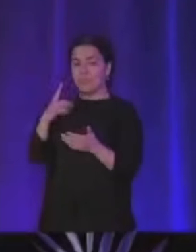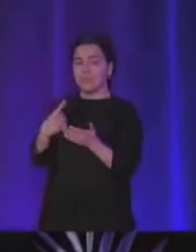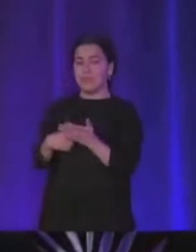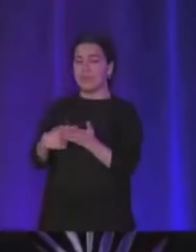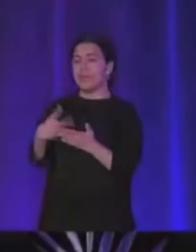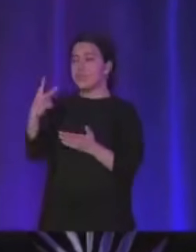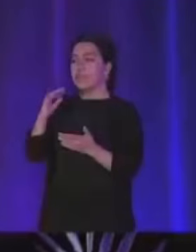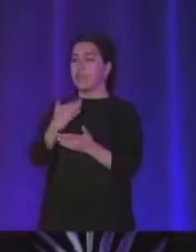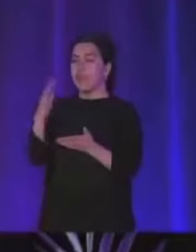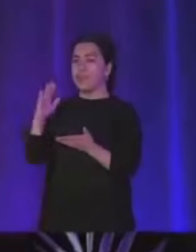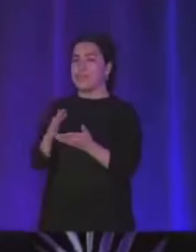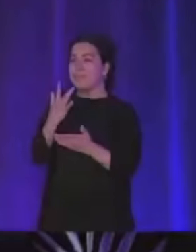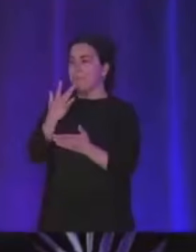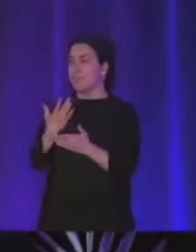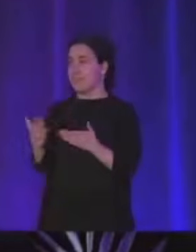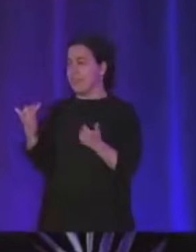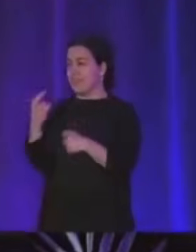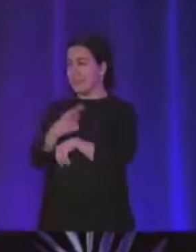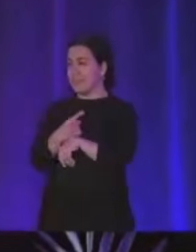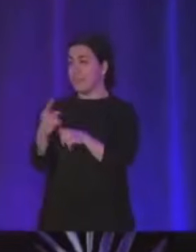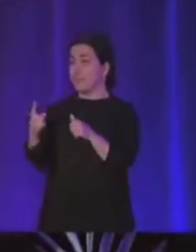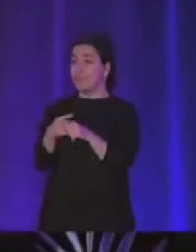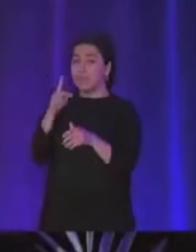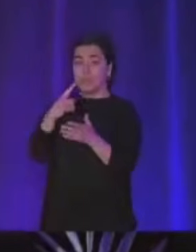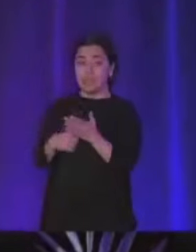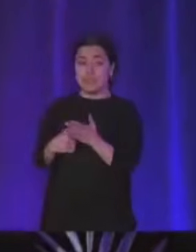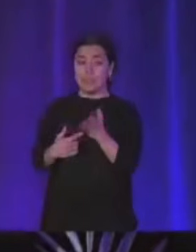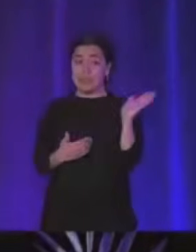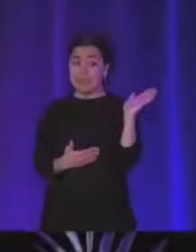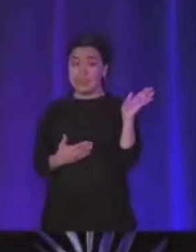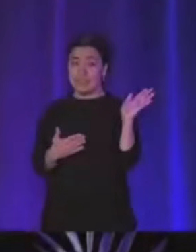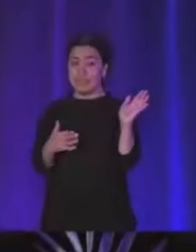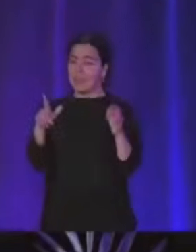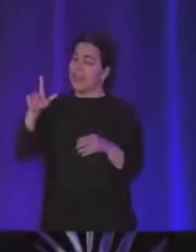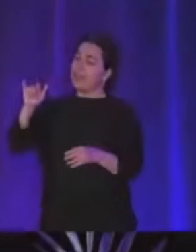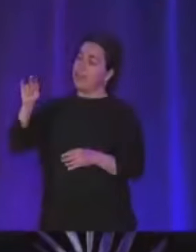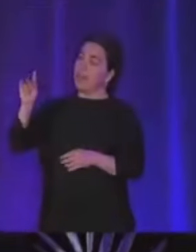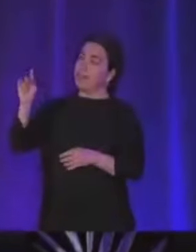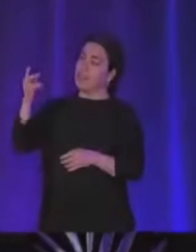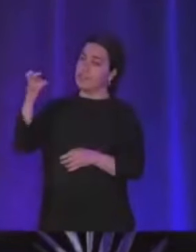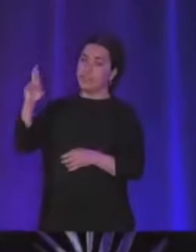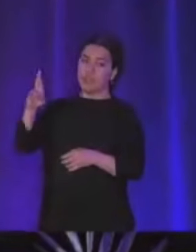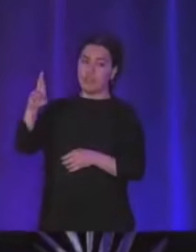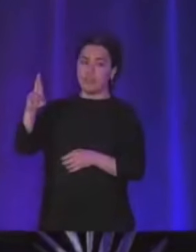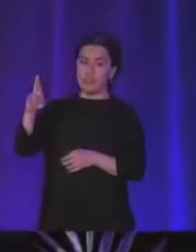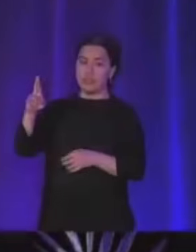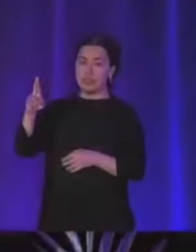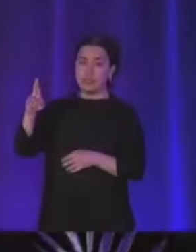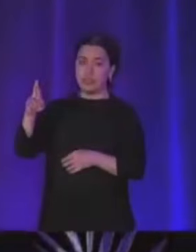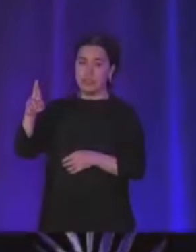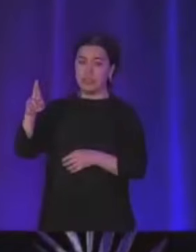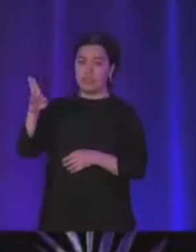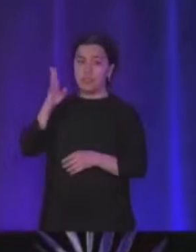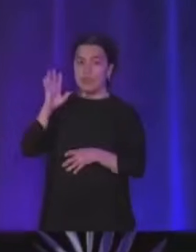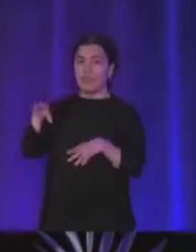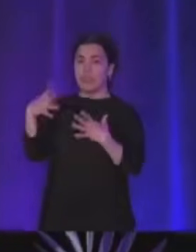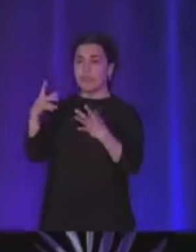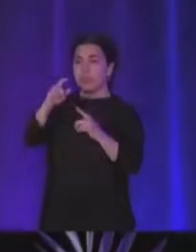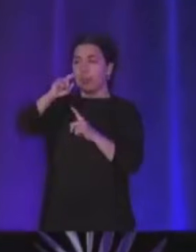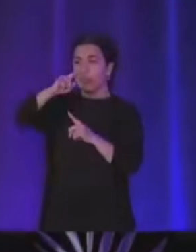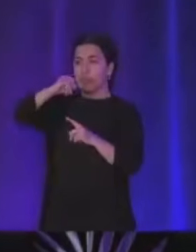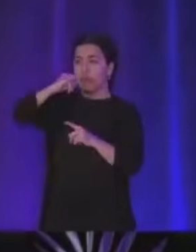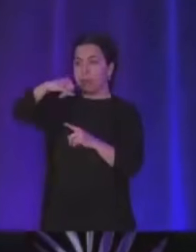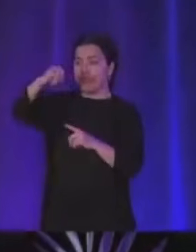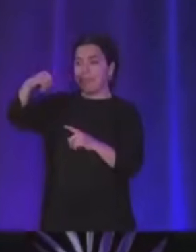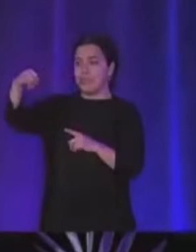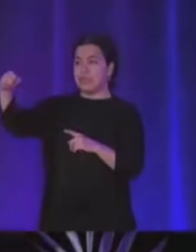today. First, I'm going to talk about this thing, the linter, the stuff that gives you the little squigglies in the editor that you all hate. And